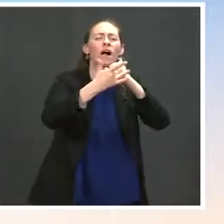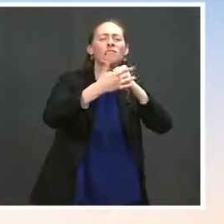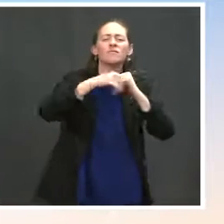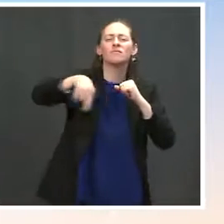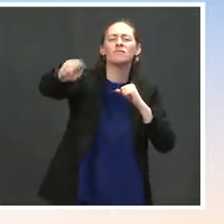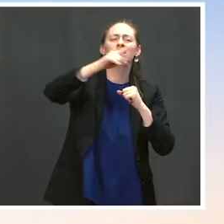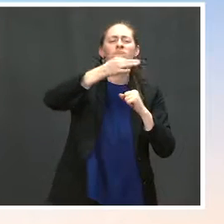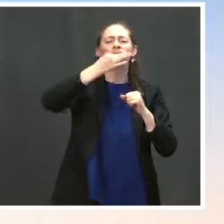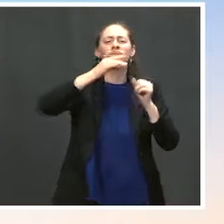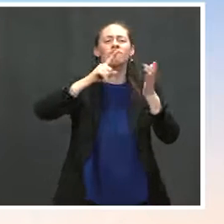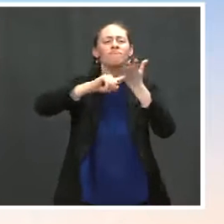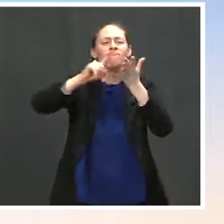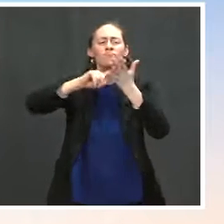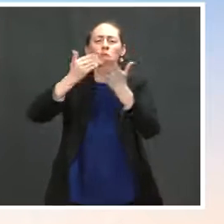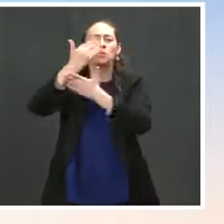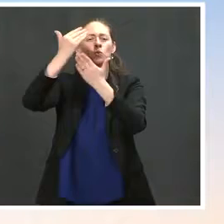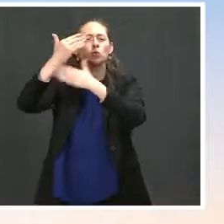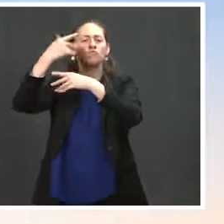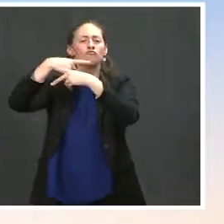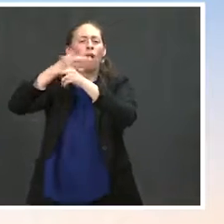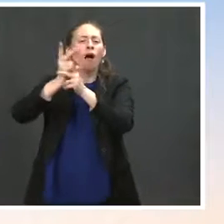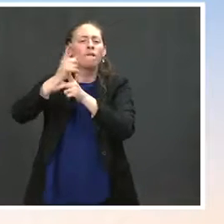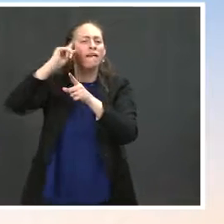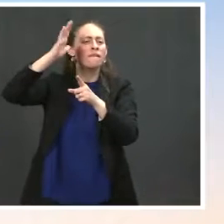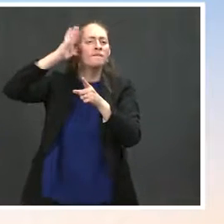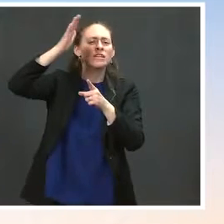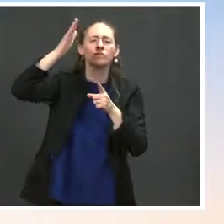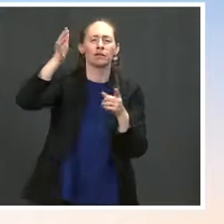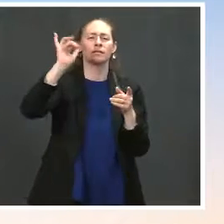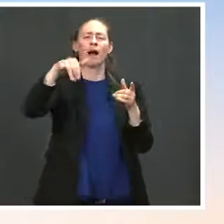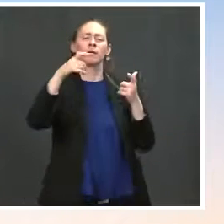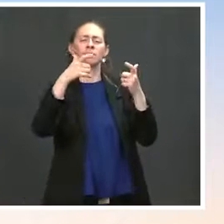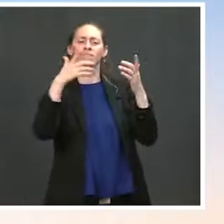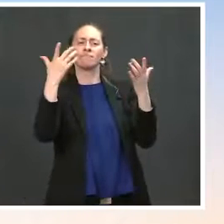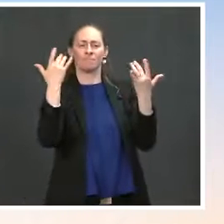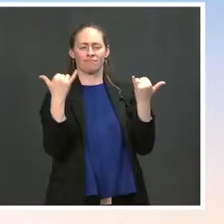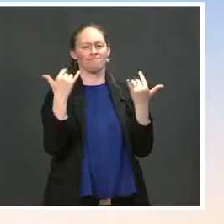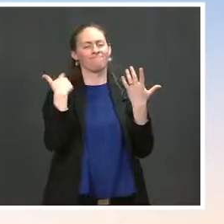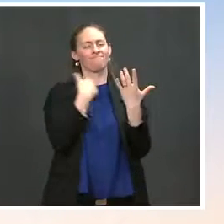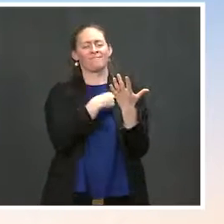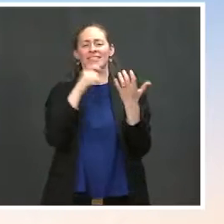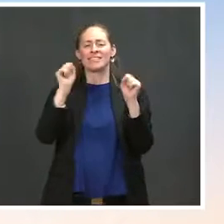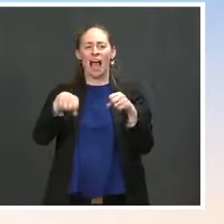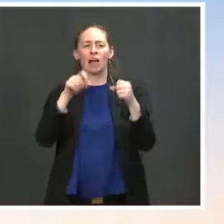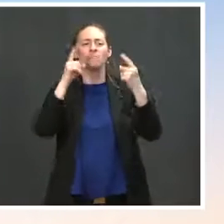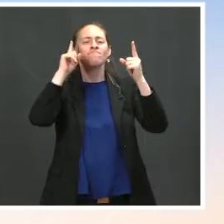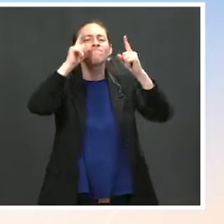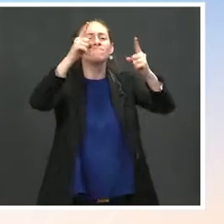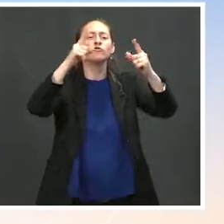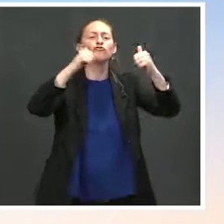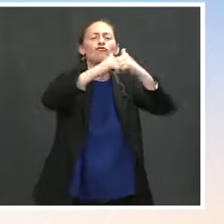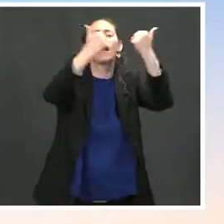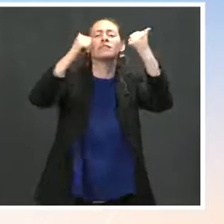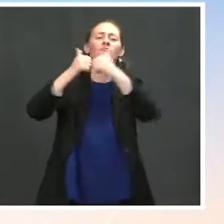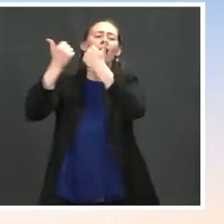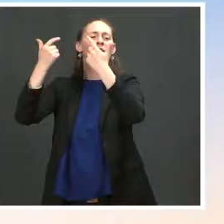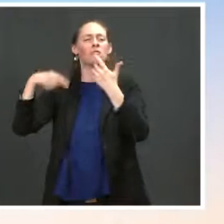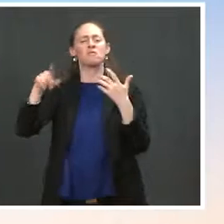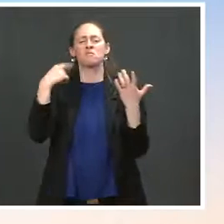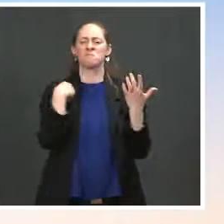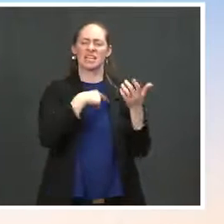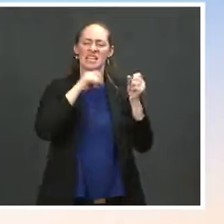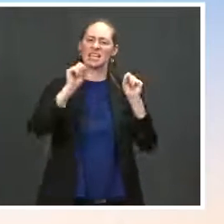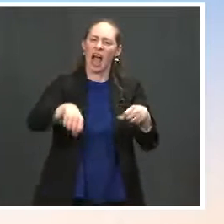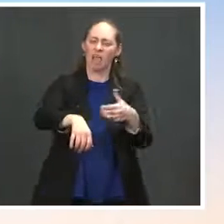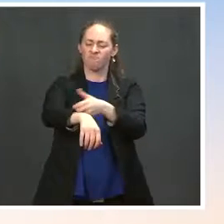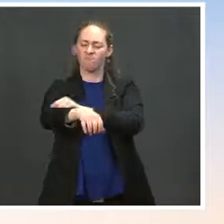in the future and meeting big challenges. And we've always done that. And I think Americans are really anxious to do something like that.